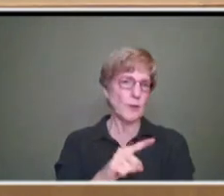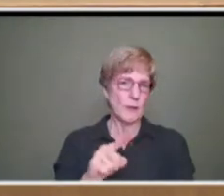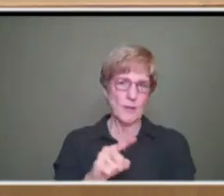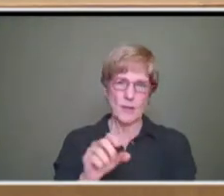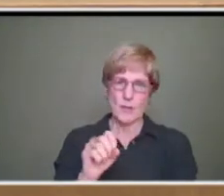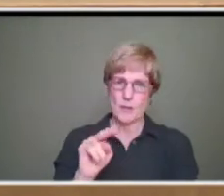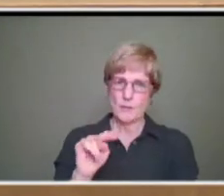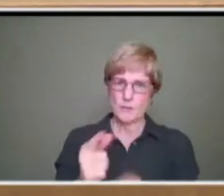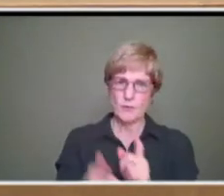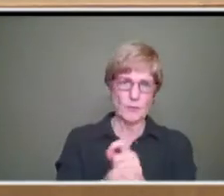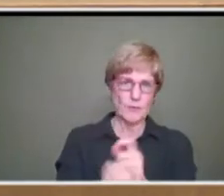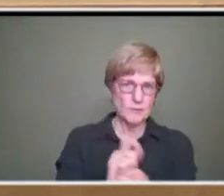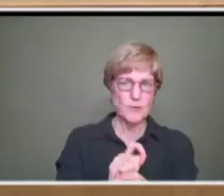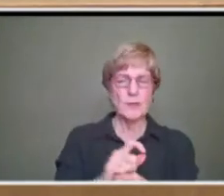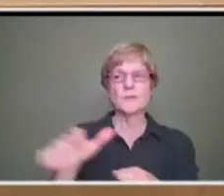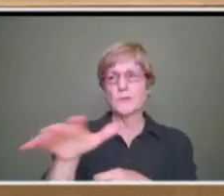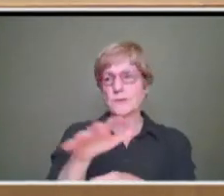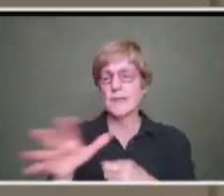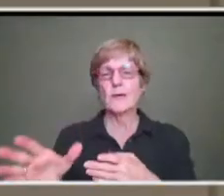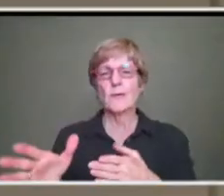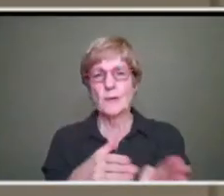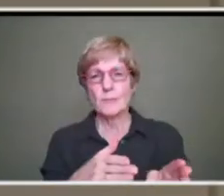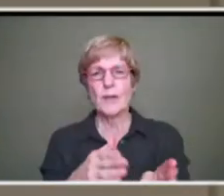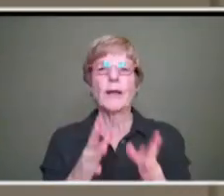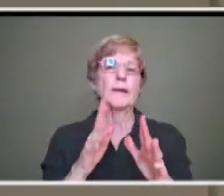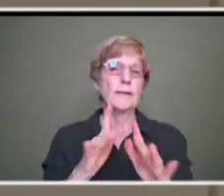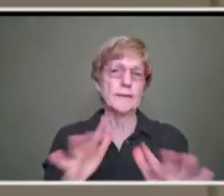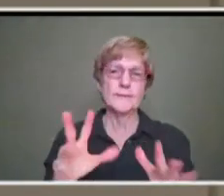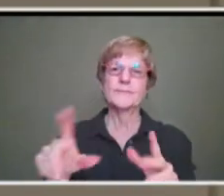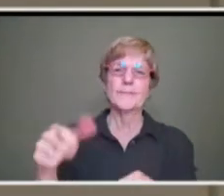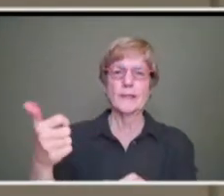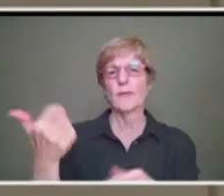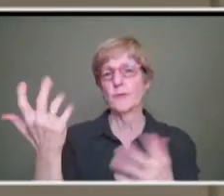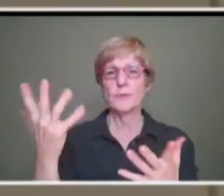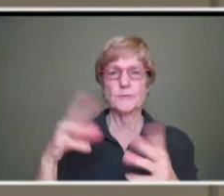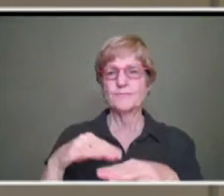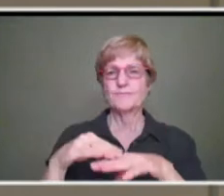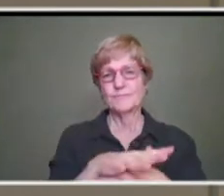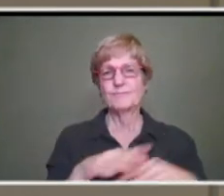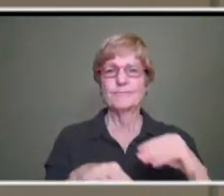in area planning efforts and other factors Okay so